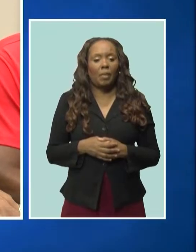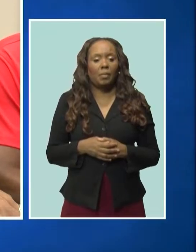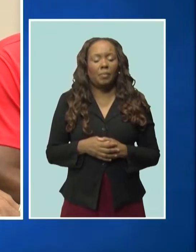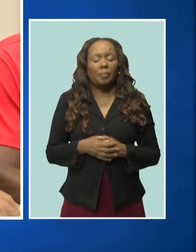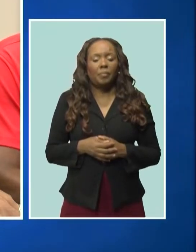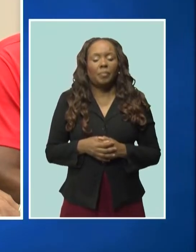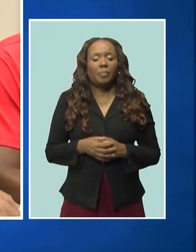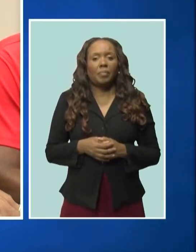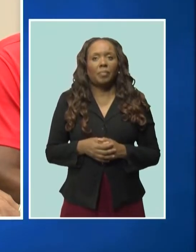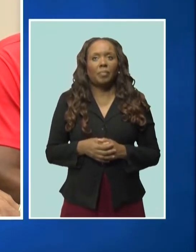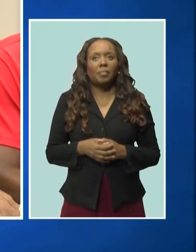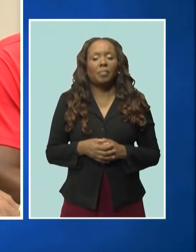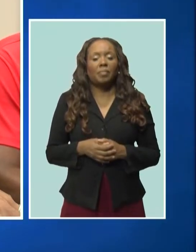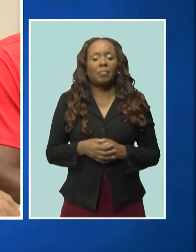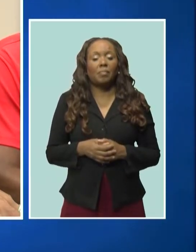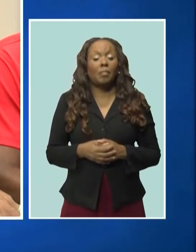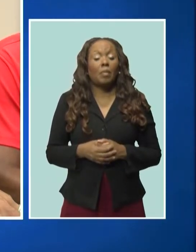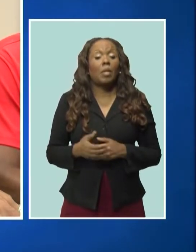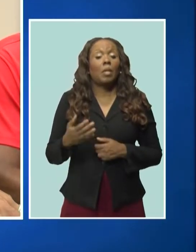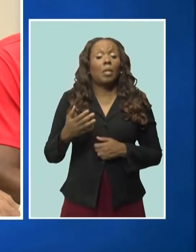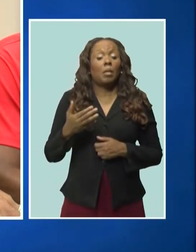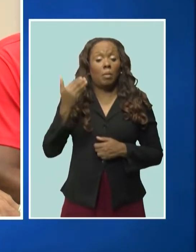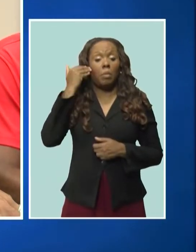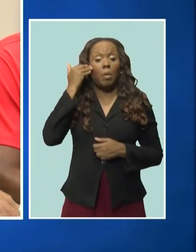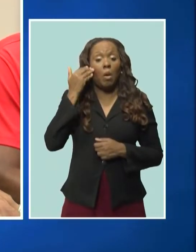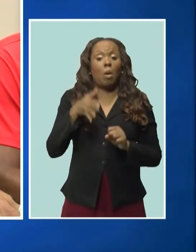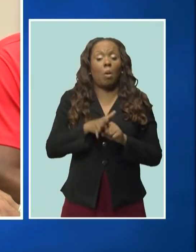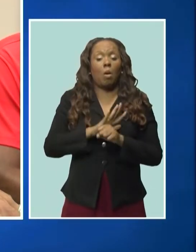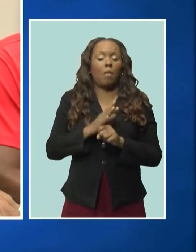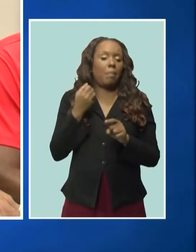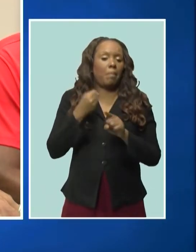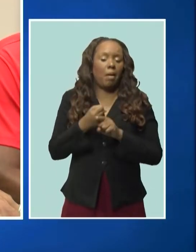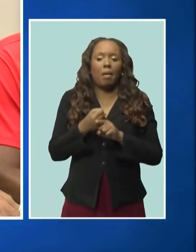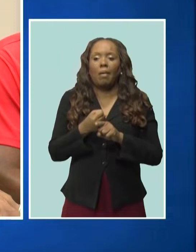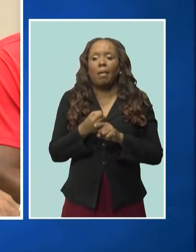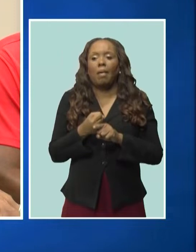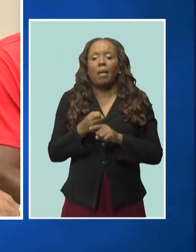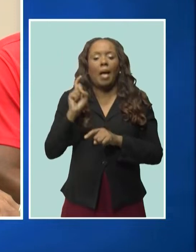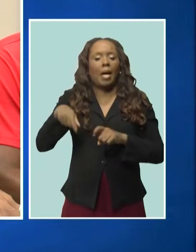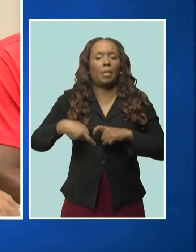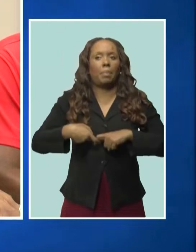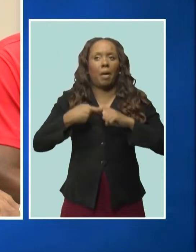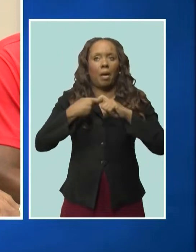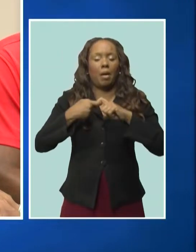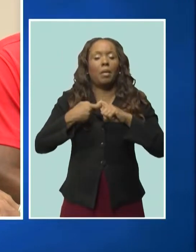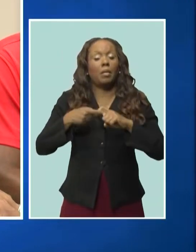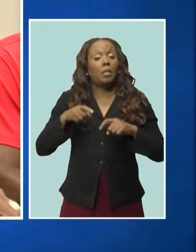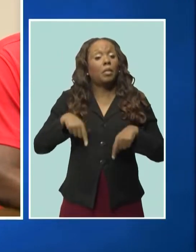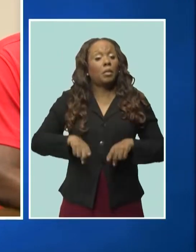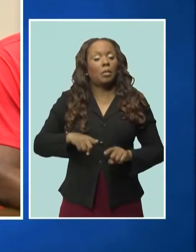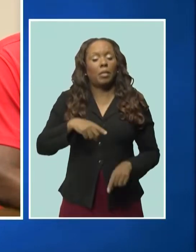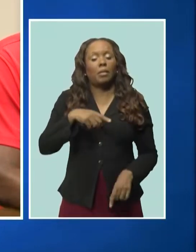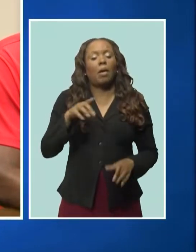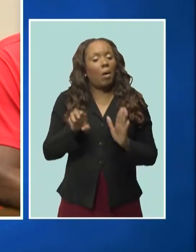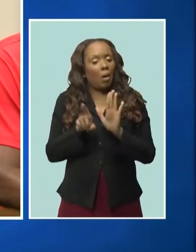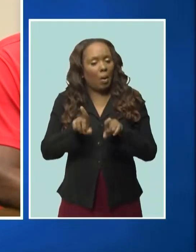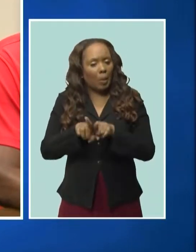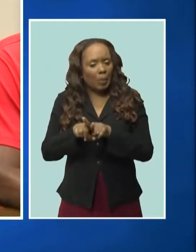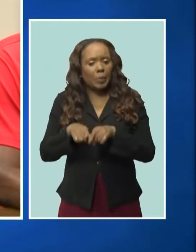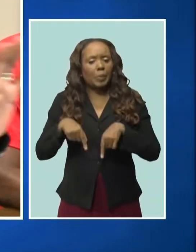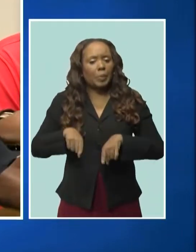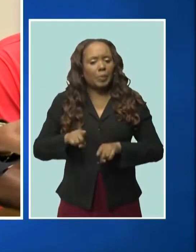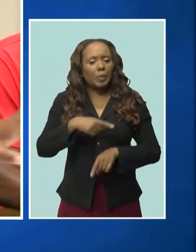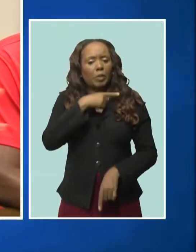for the challenges of COVID and the water scarcity, because recognize that during the drought season, for instance, what we